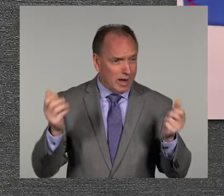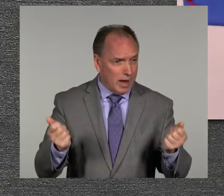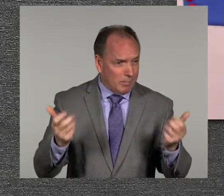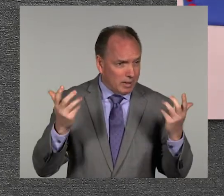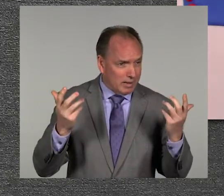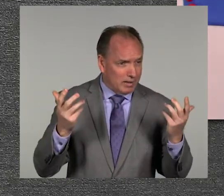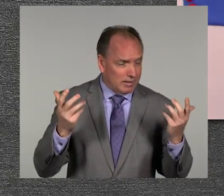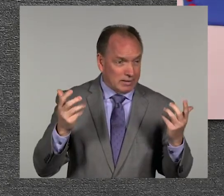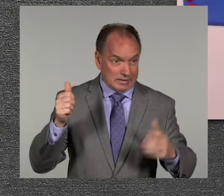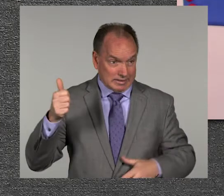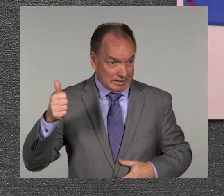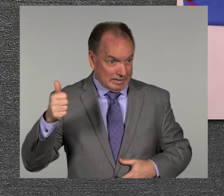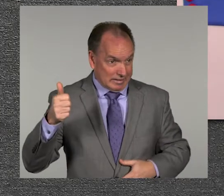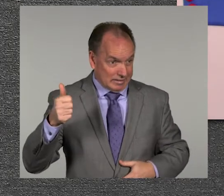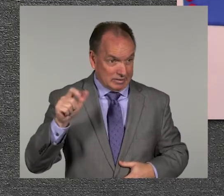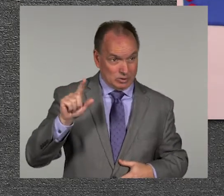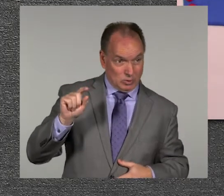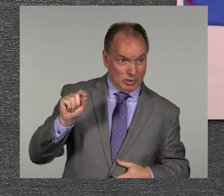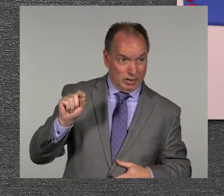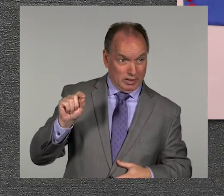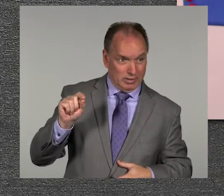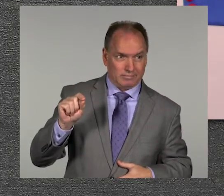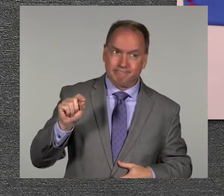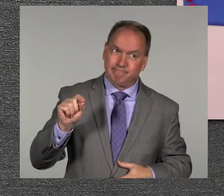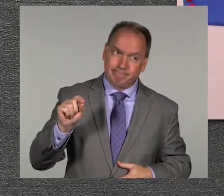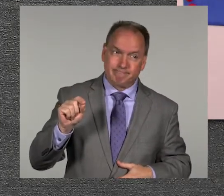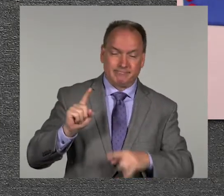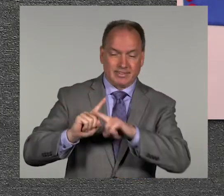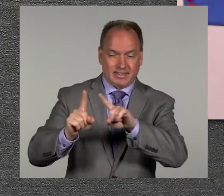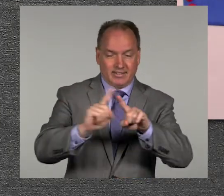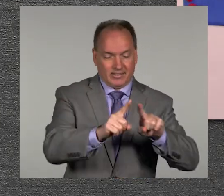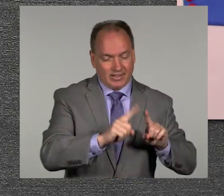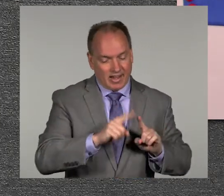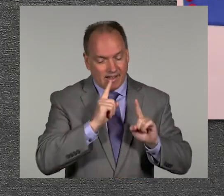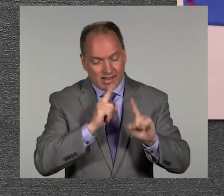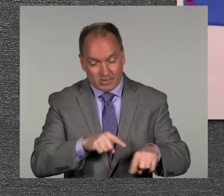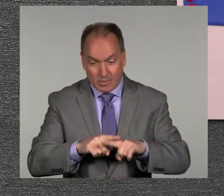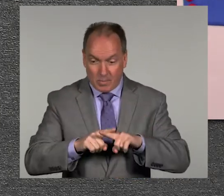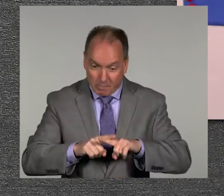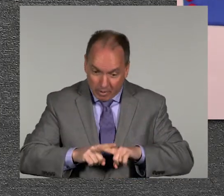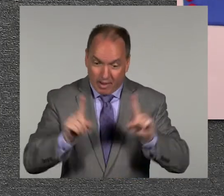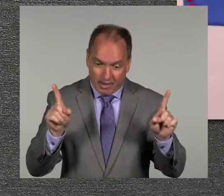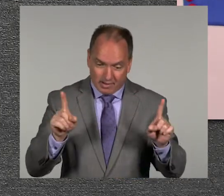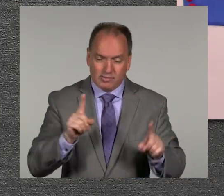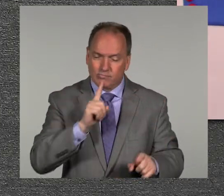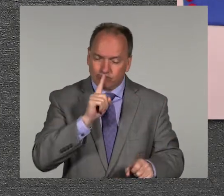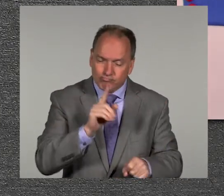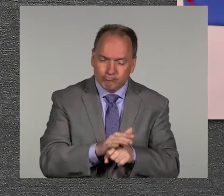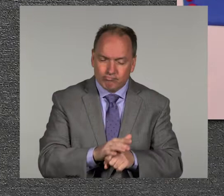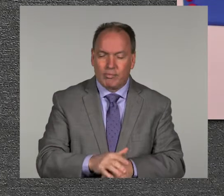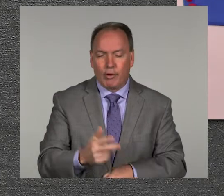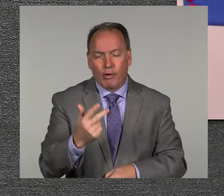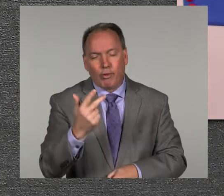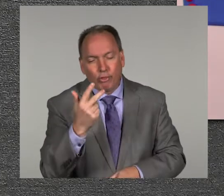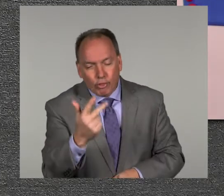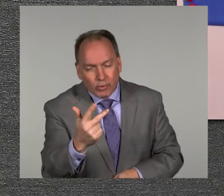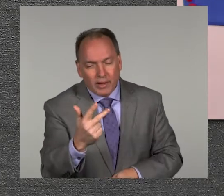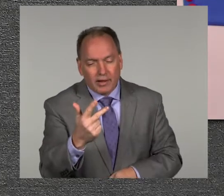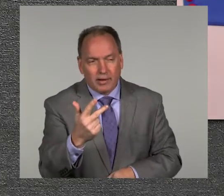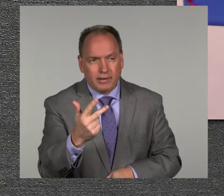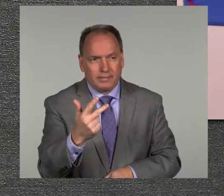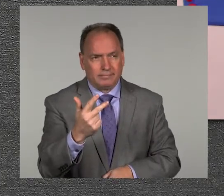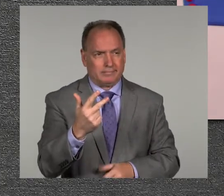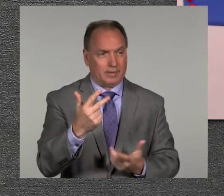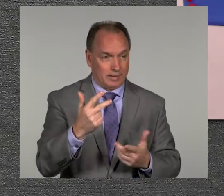0, 1, 2, 3, 4, 5, maybe even 10, 20. There's lots of different answers, but there are three